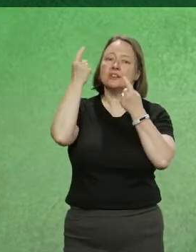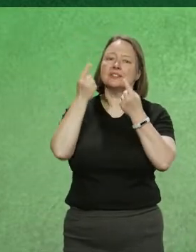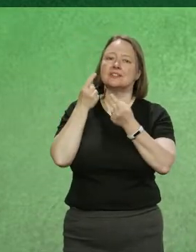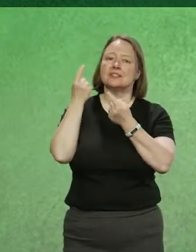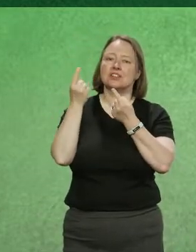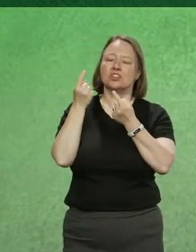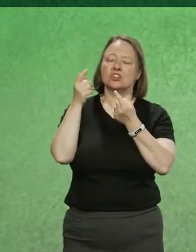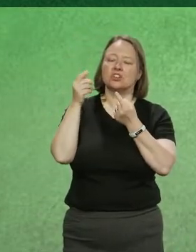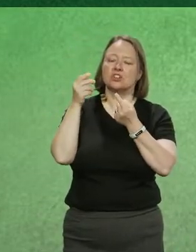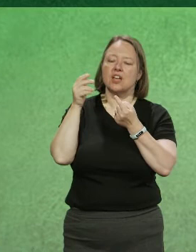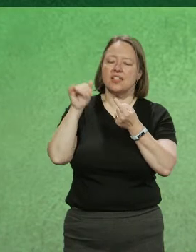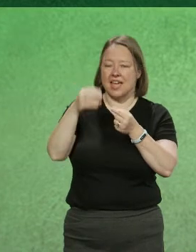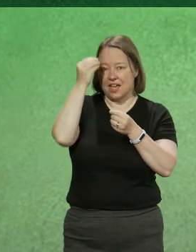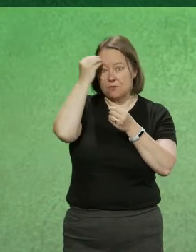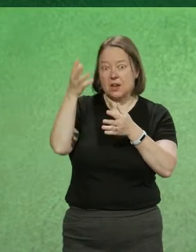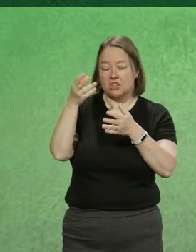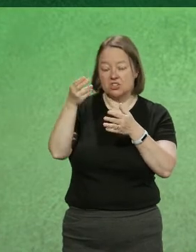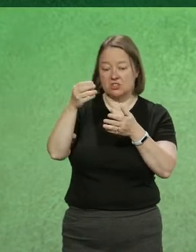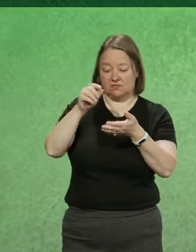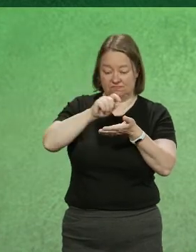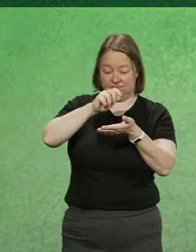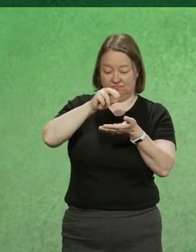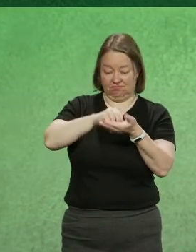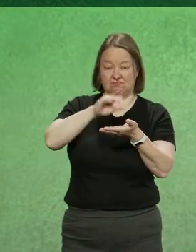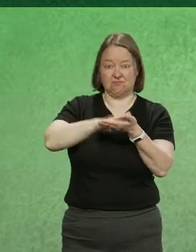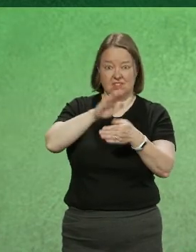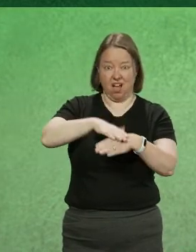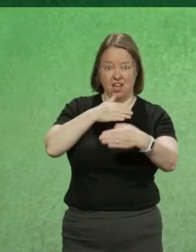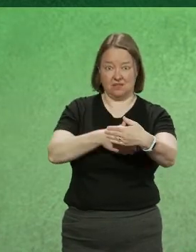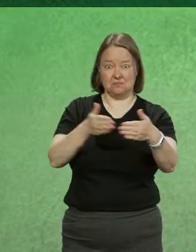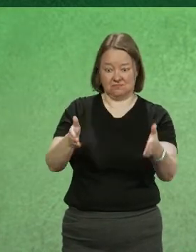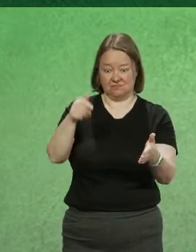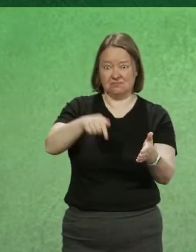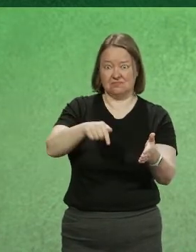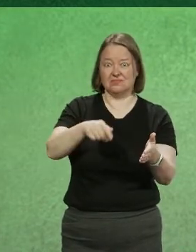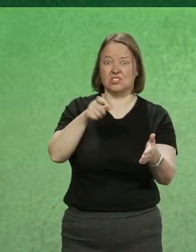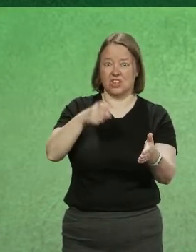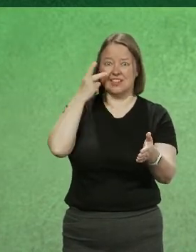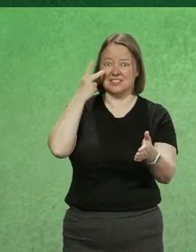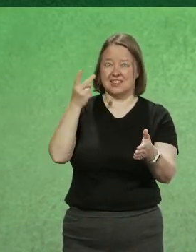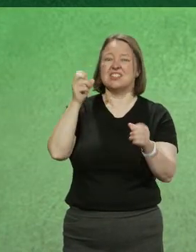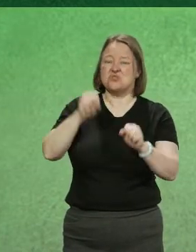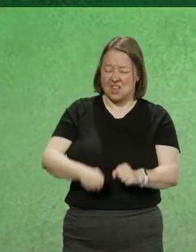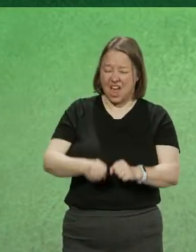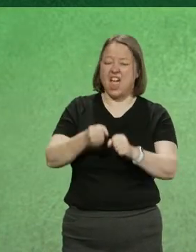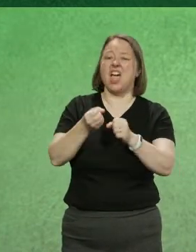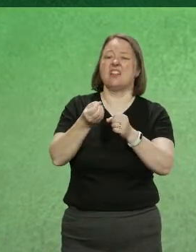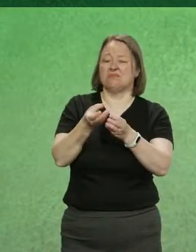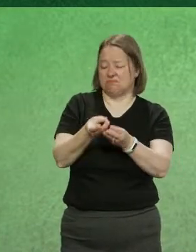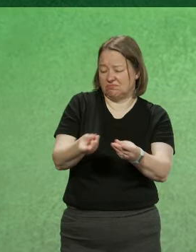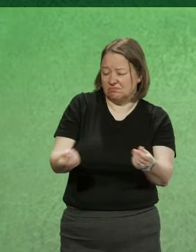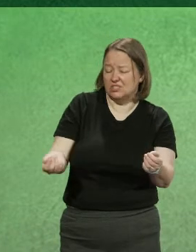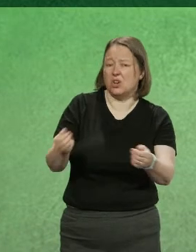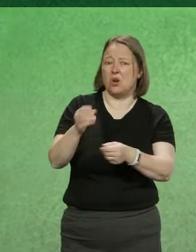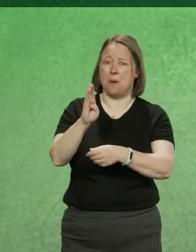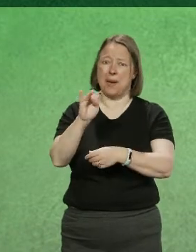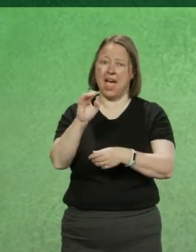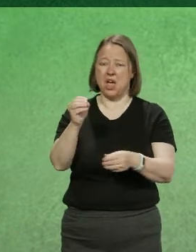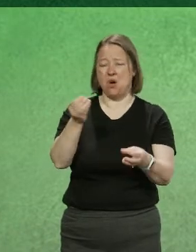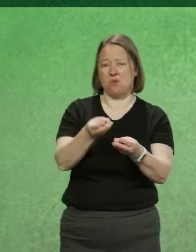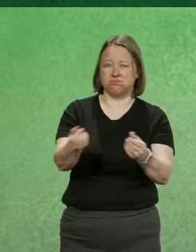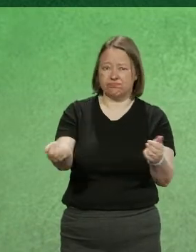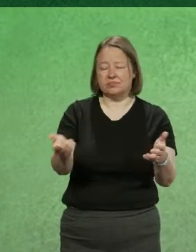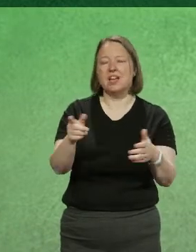putting that information right on the package so that people can see that it's biodegradable, compostable, and you might also